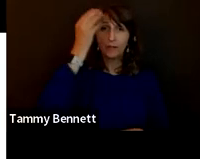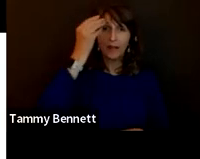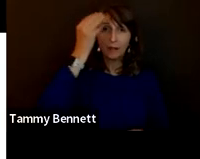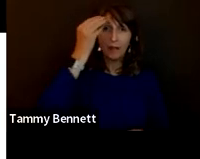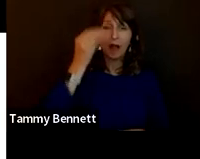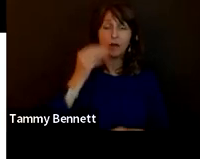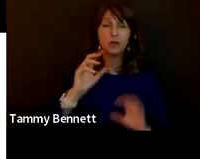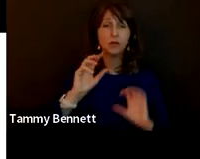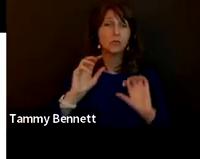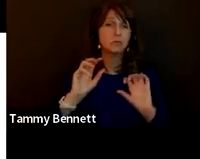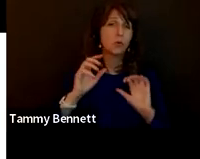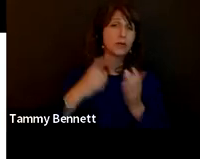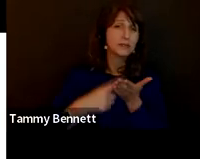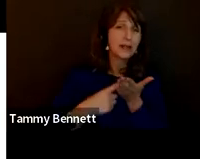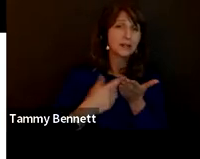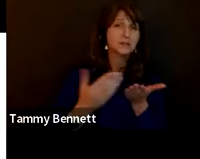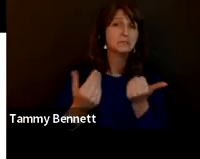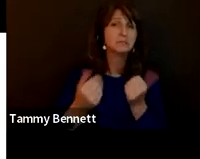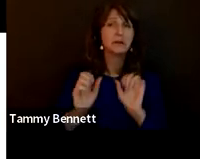quickly.